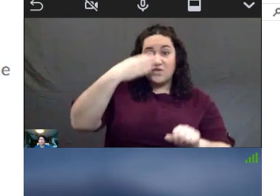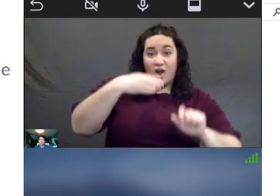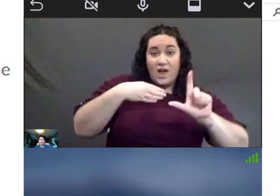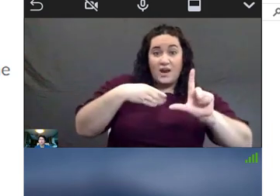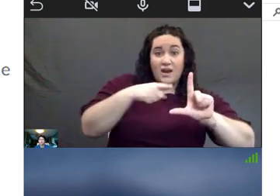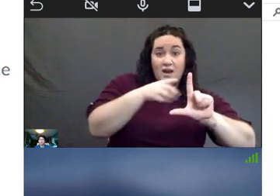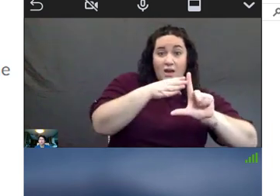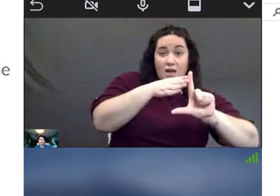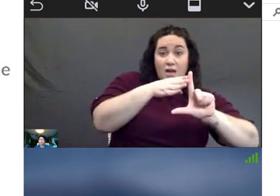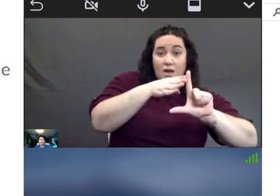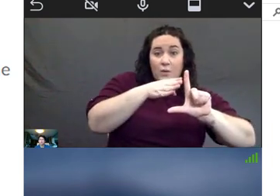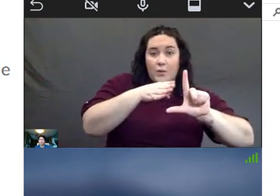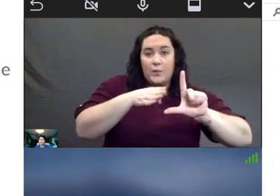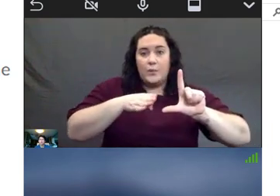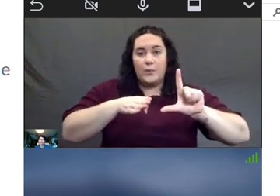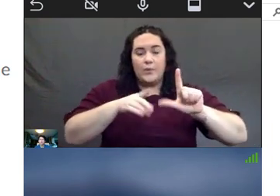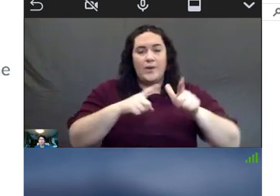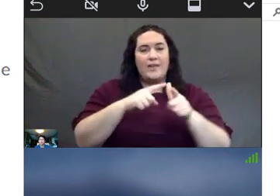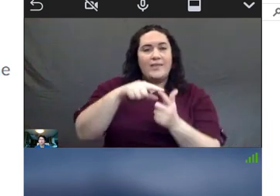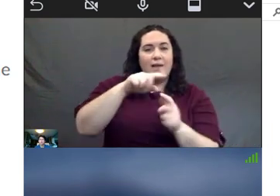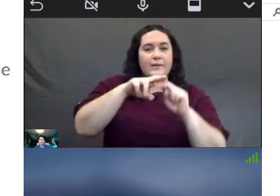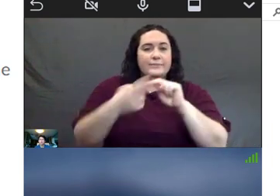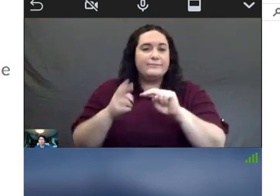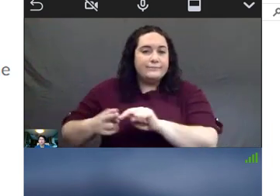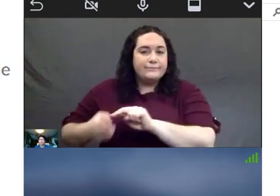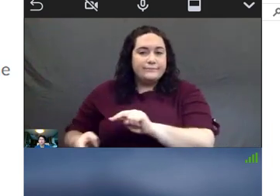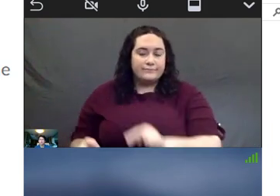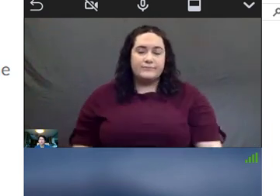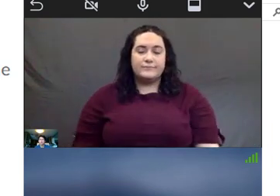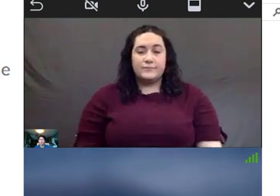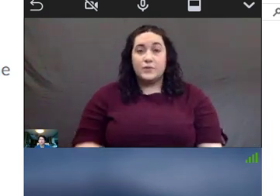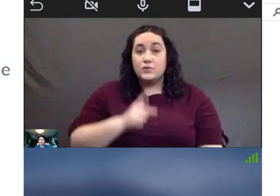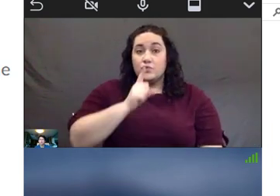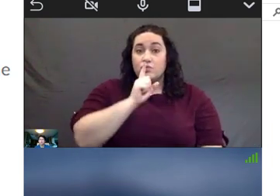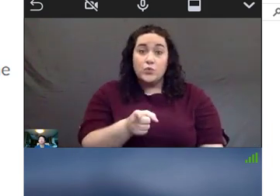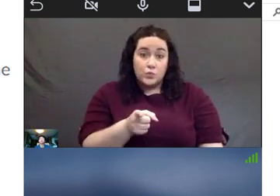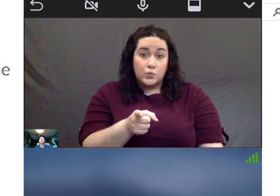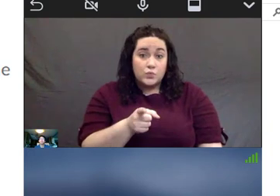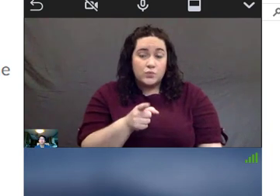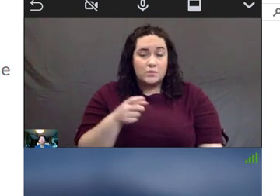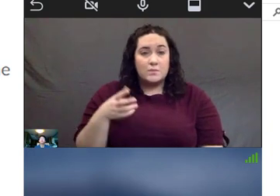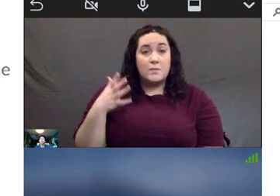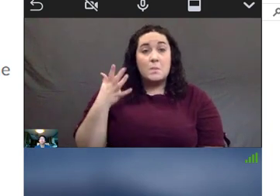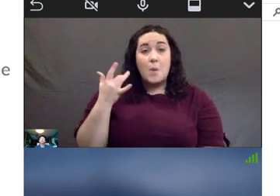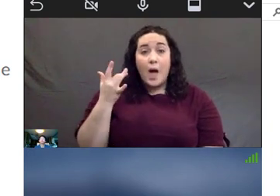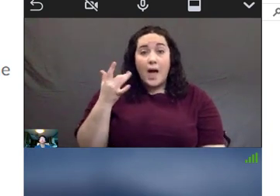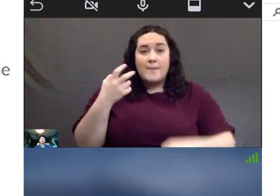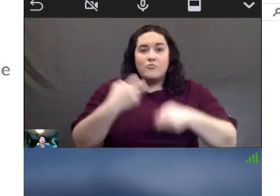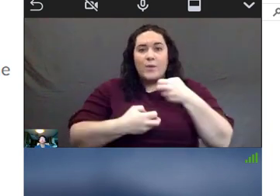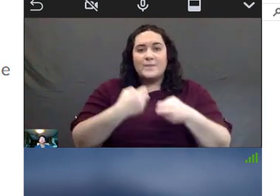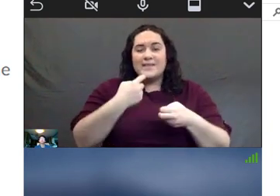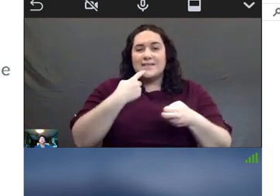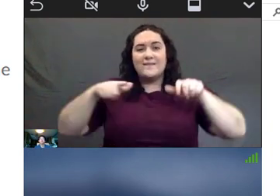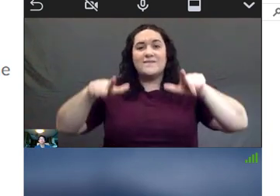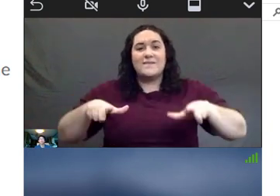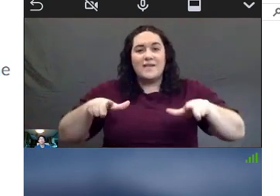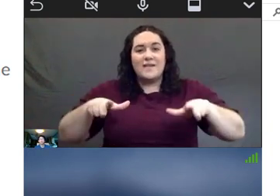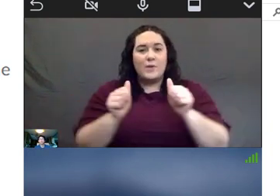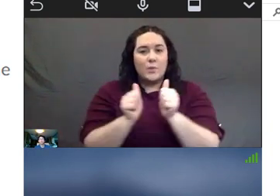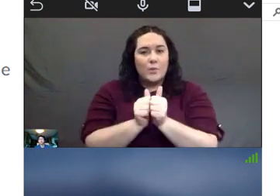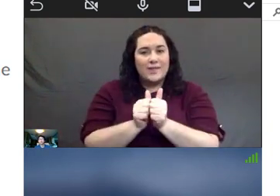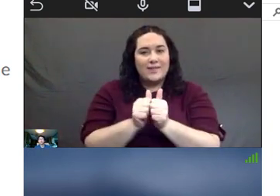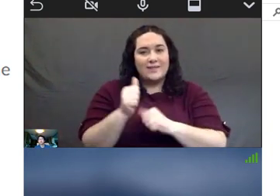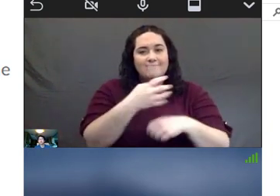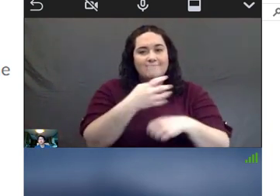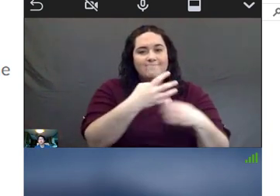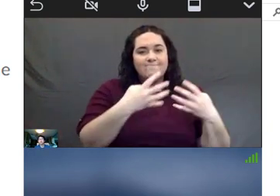true because the problem specifies that we're a flat plate in laminar parallel flow. So it's definitely true at the beginning